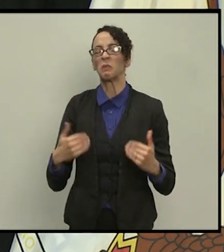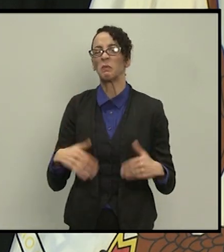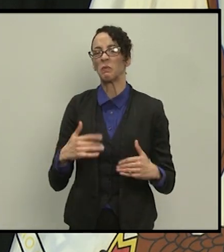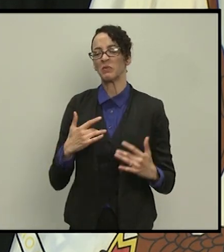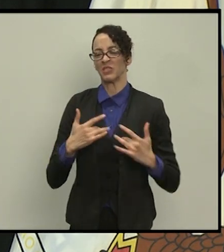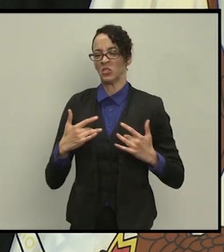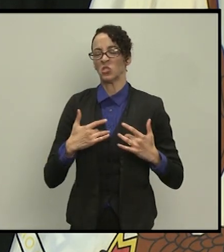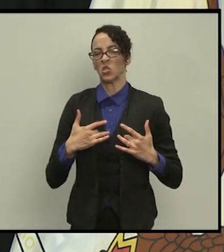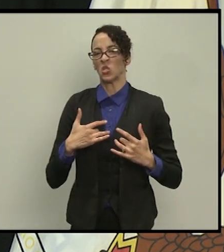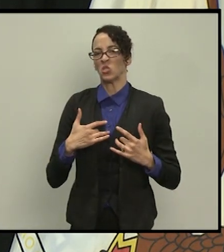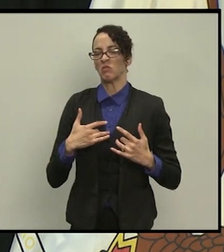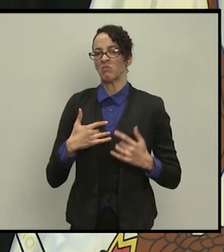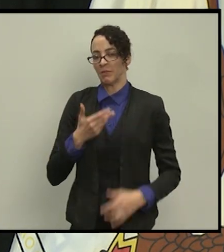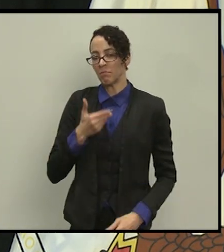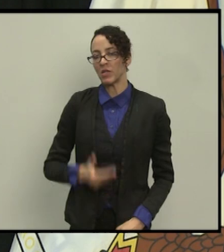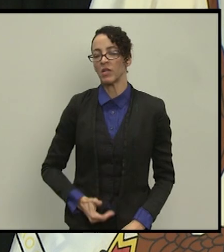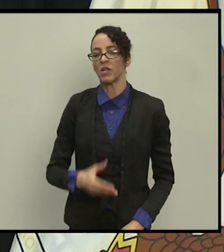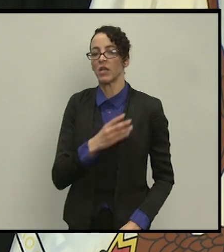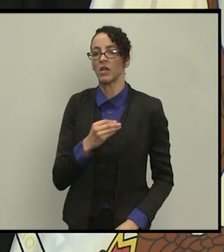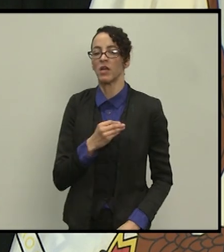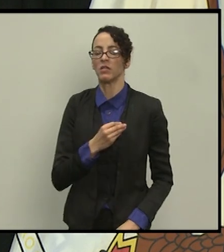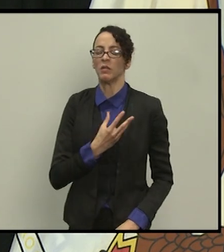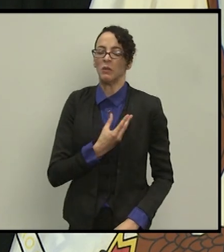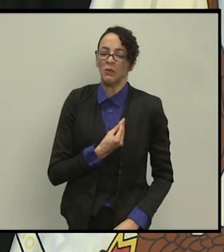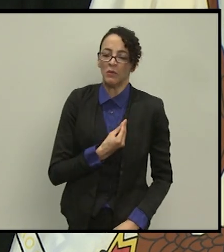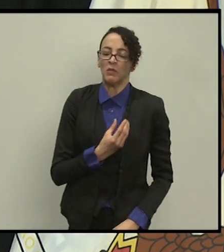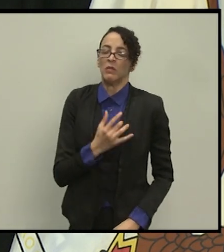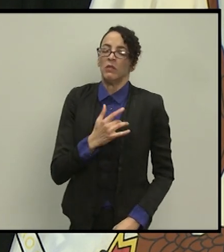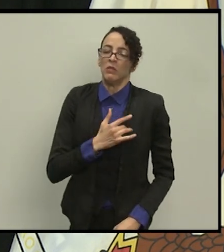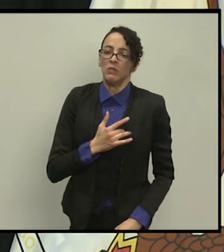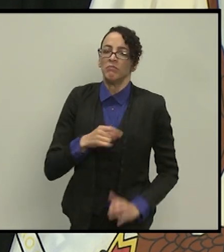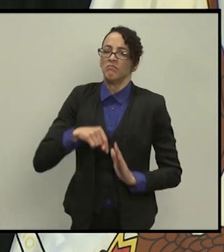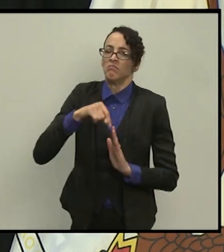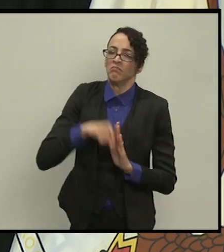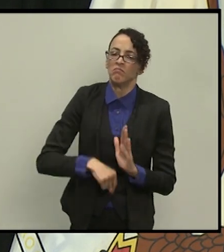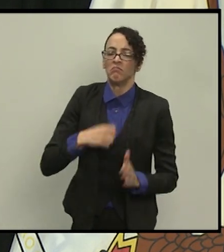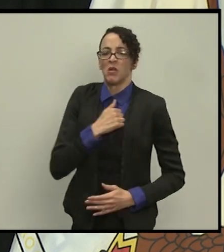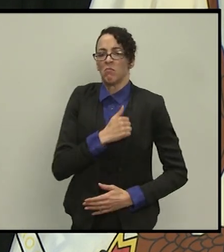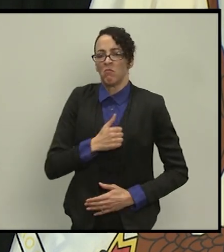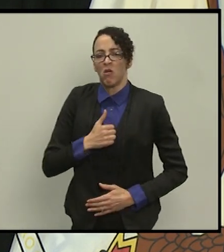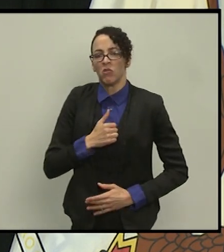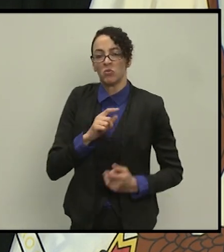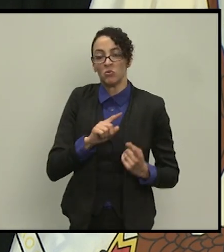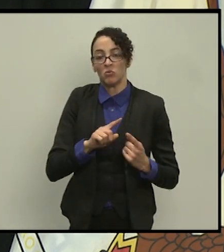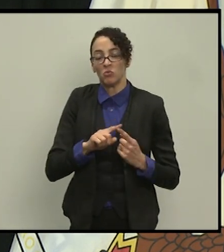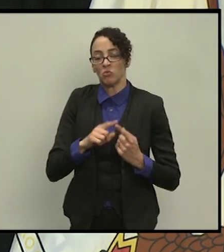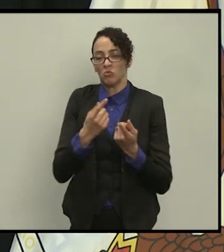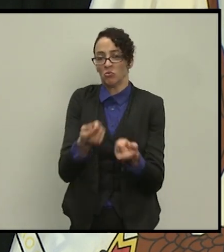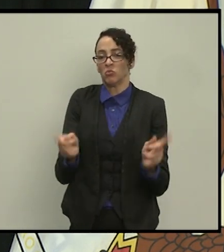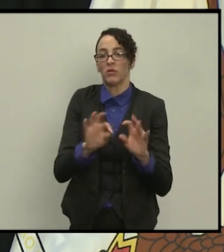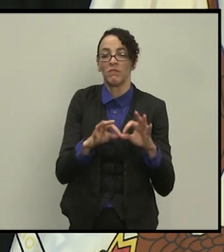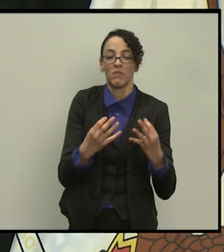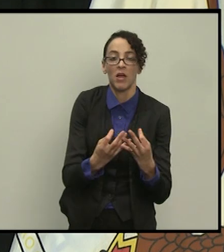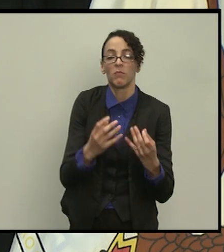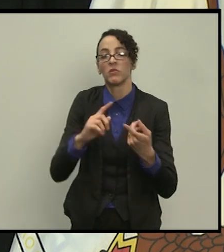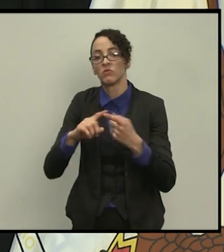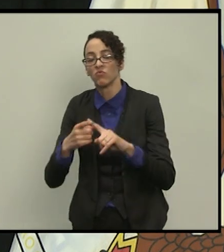And my condolences go out to the family members and friends and community of the people who have died.